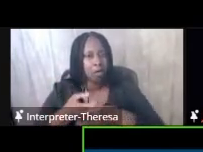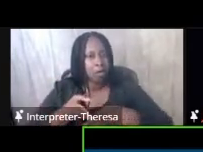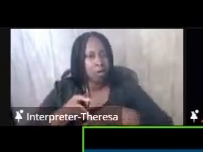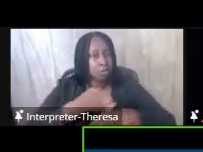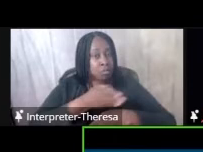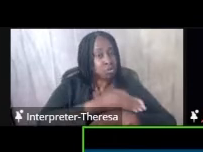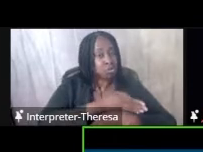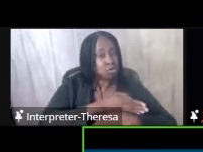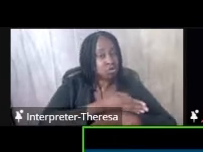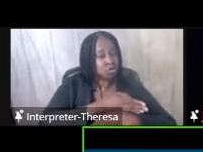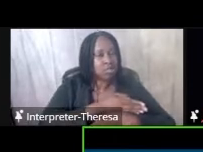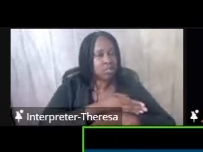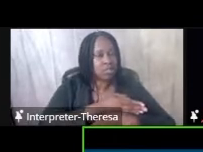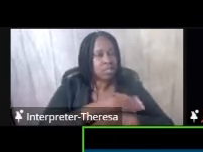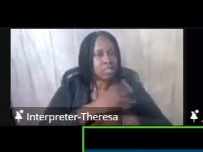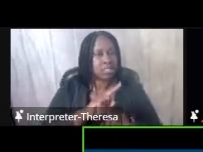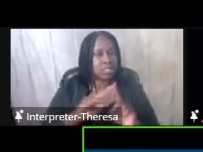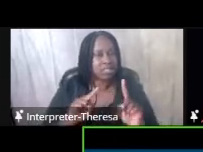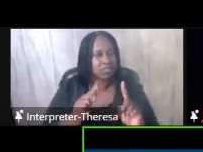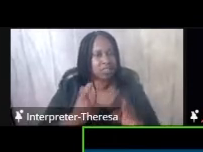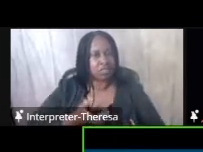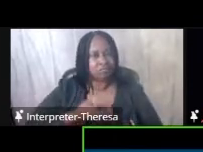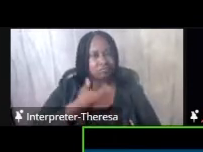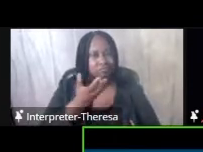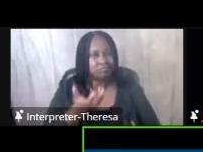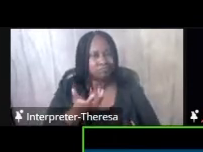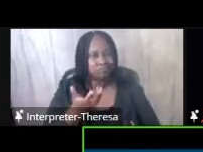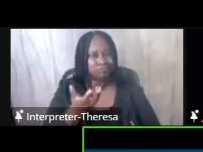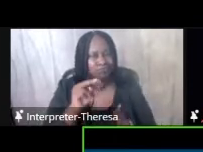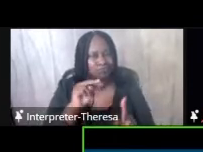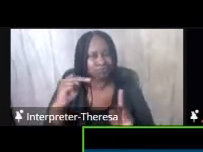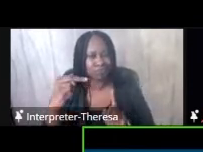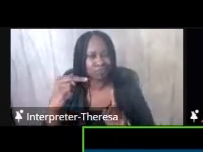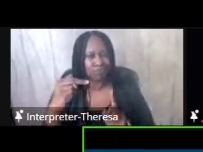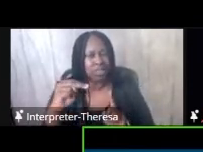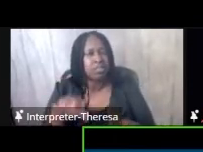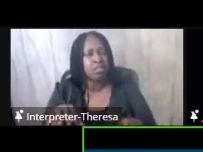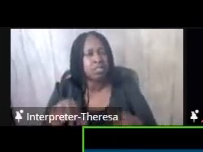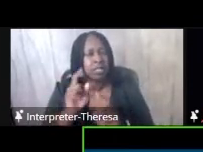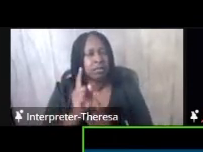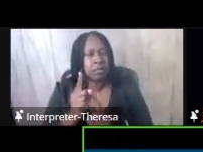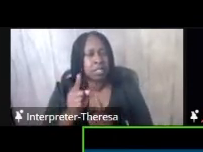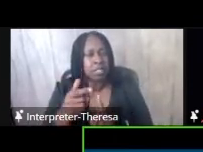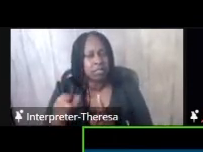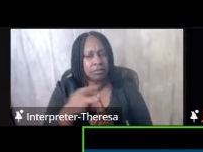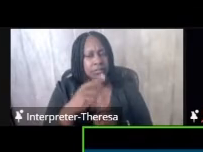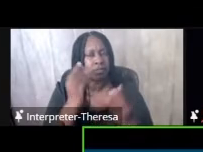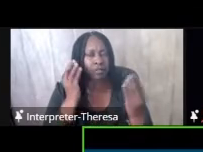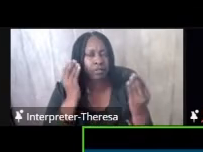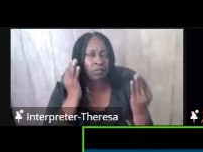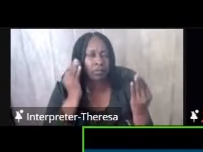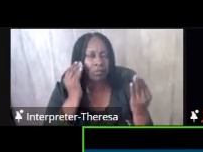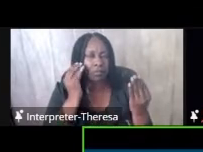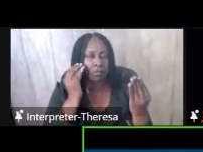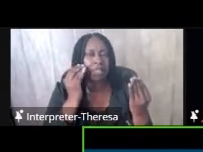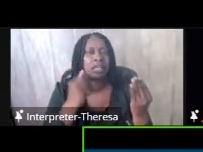different places and in different lenses. So just take a second to reflect on that as we transition.